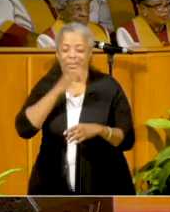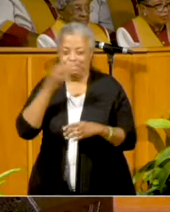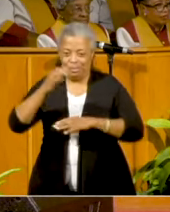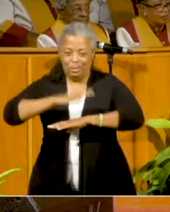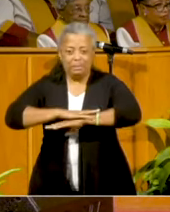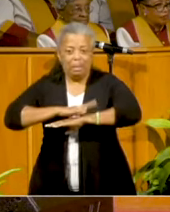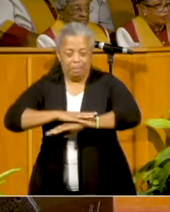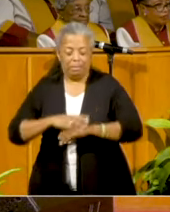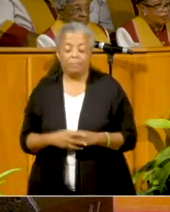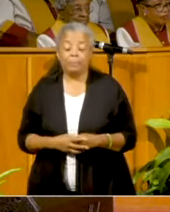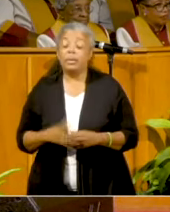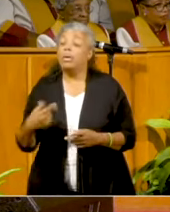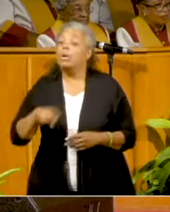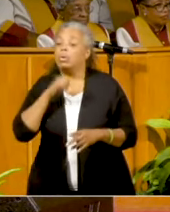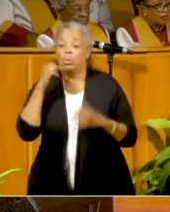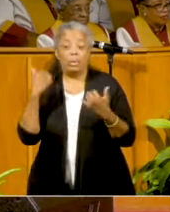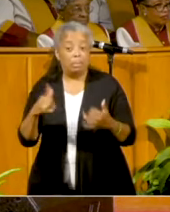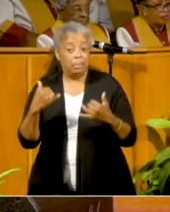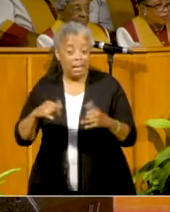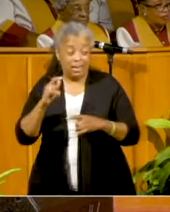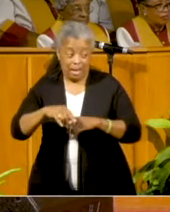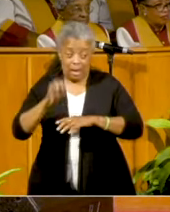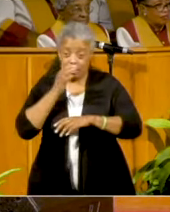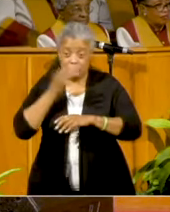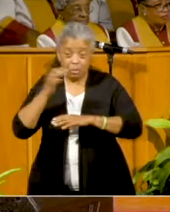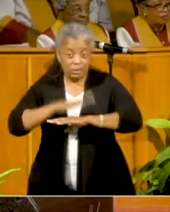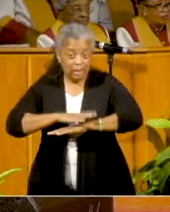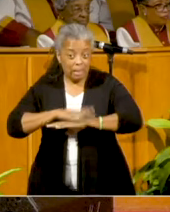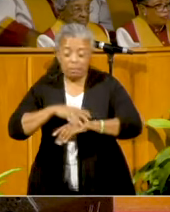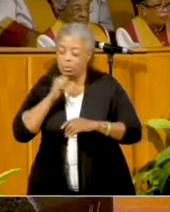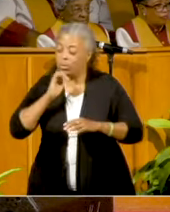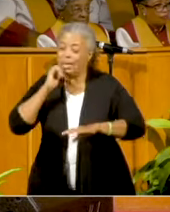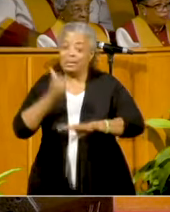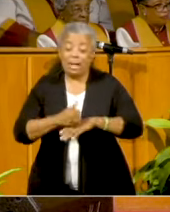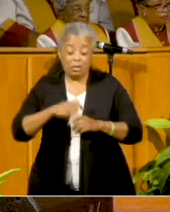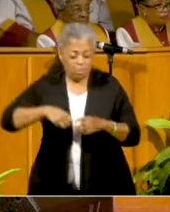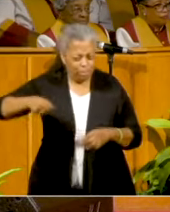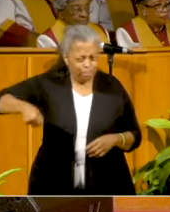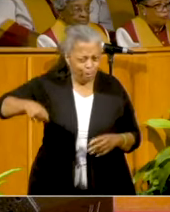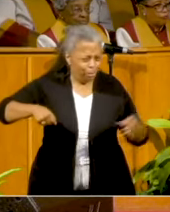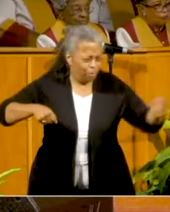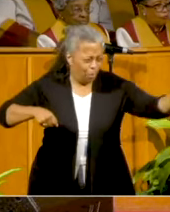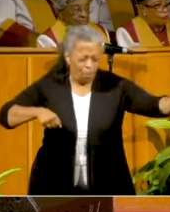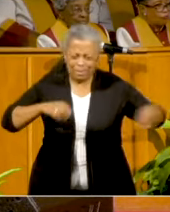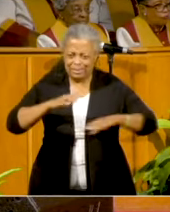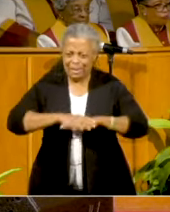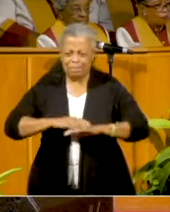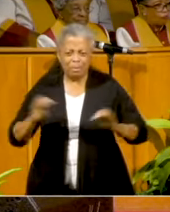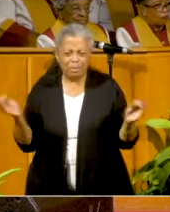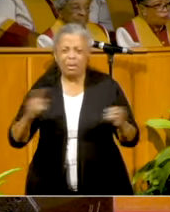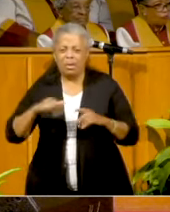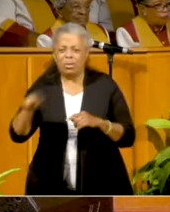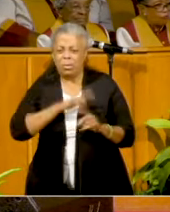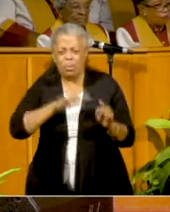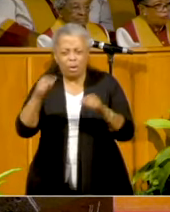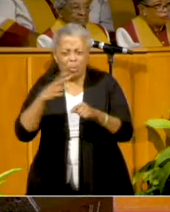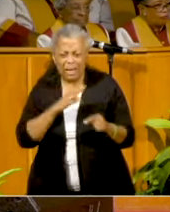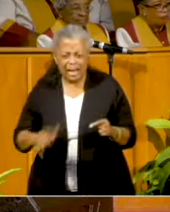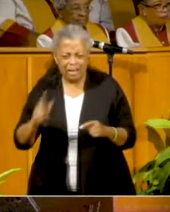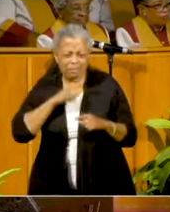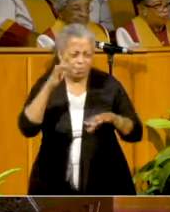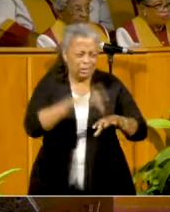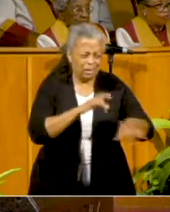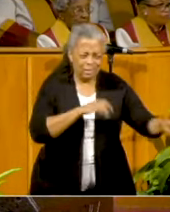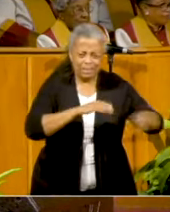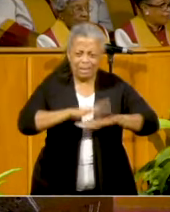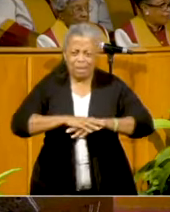communion table. You didn't play around the communion table. You didn't set your purse on the communion table. You going to hell if you touch